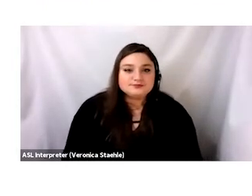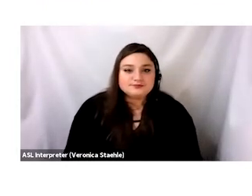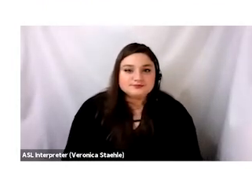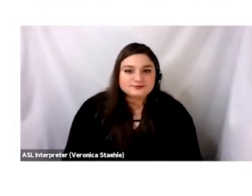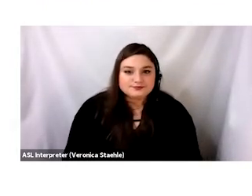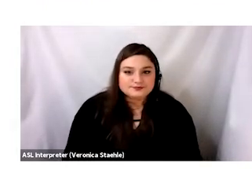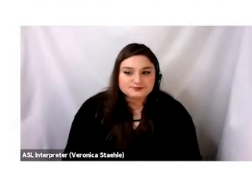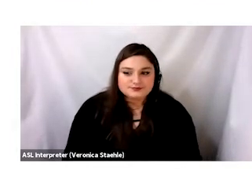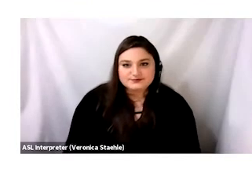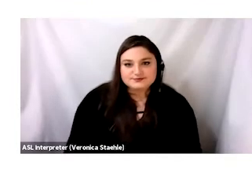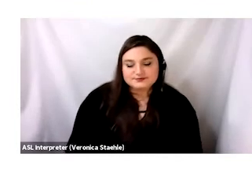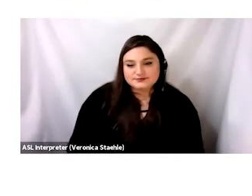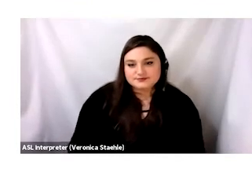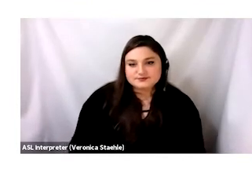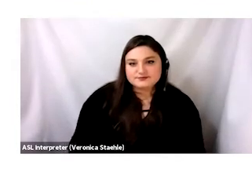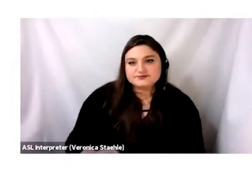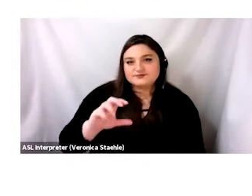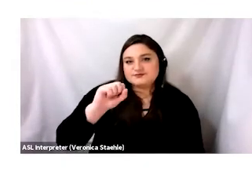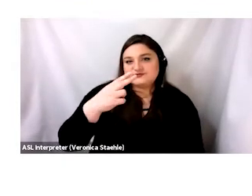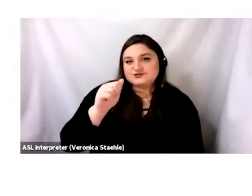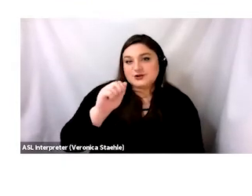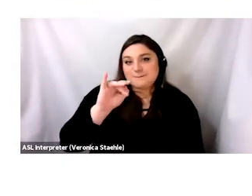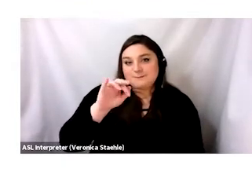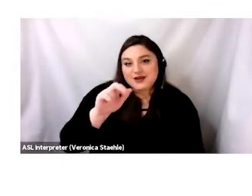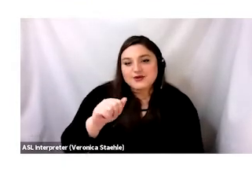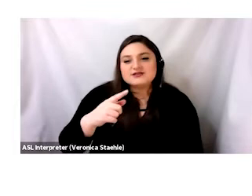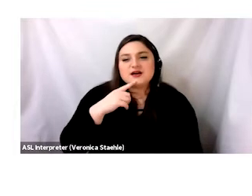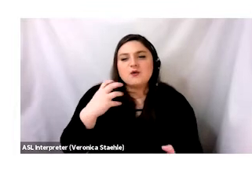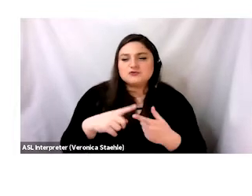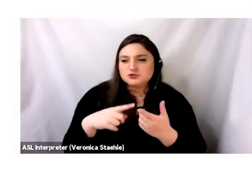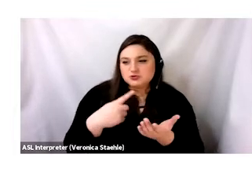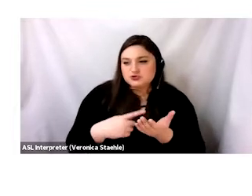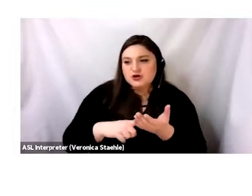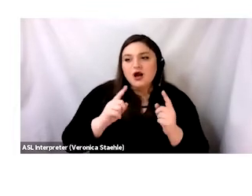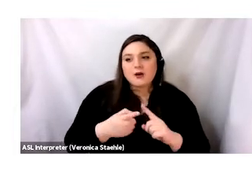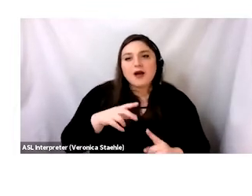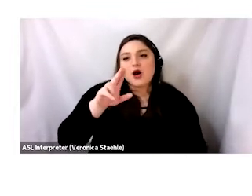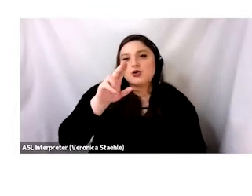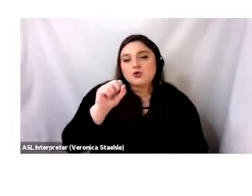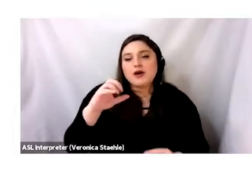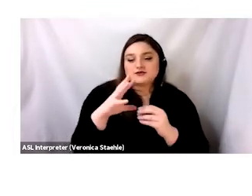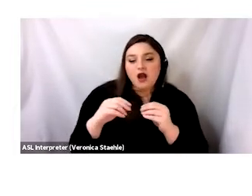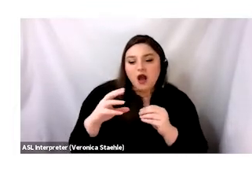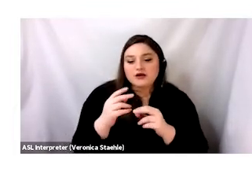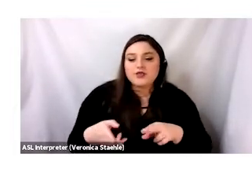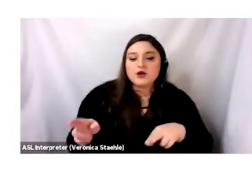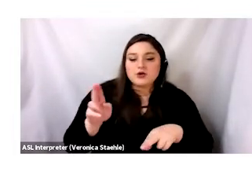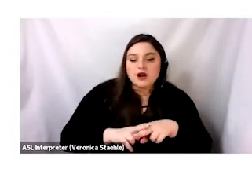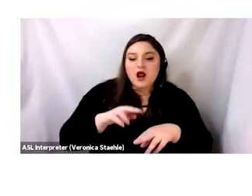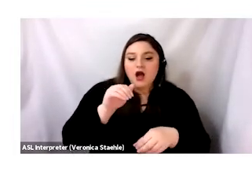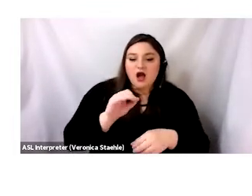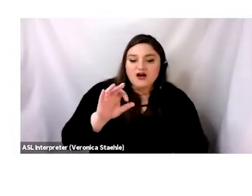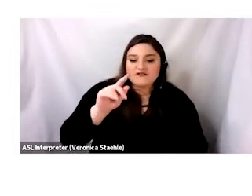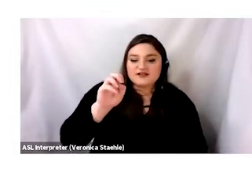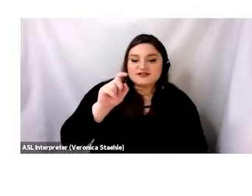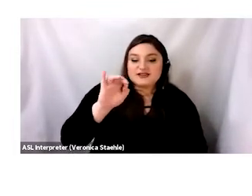And so I'll talk about the US cotton production and the rise of fashion and textile culture in the US, because that